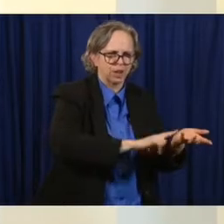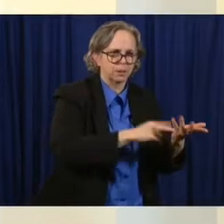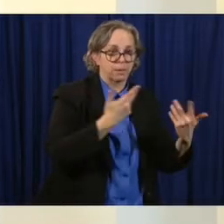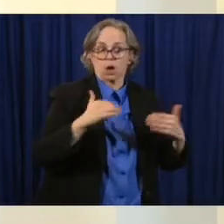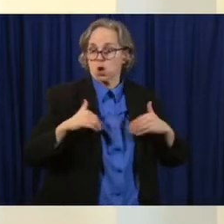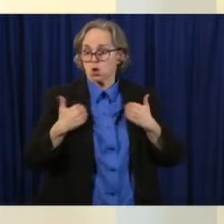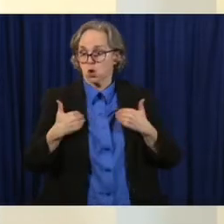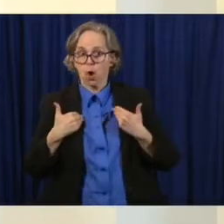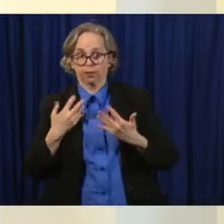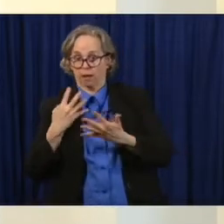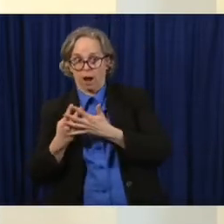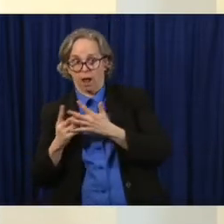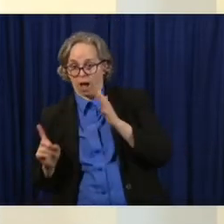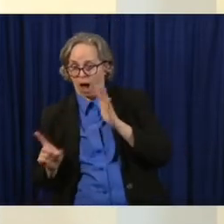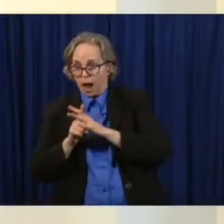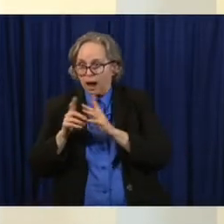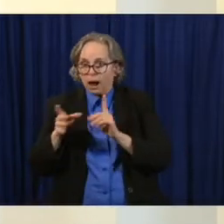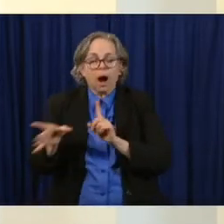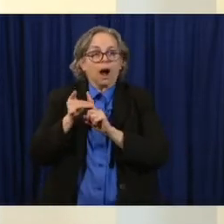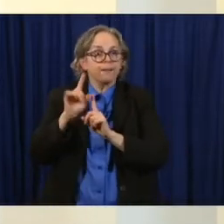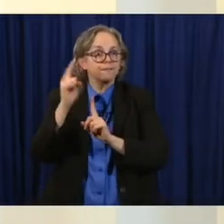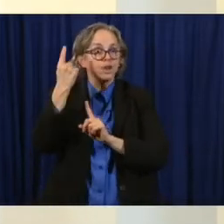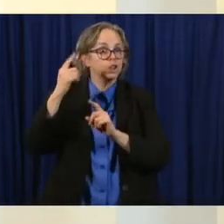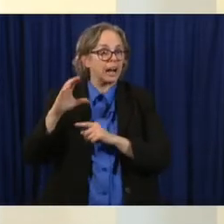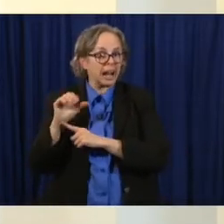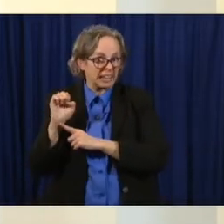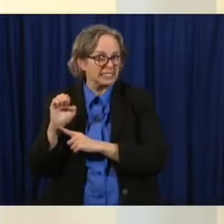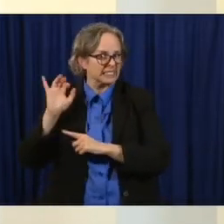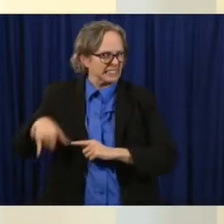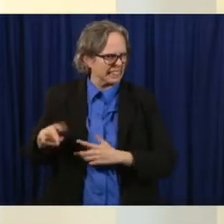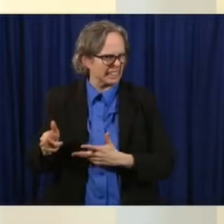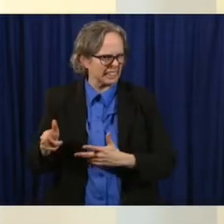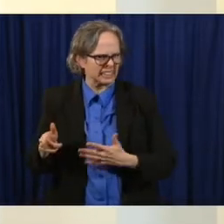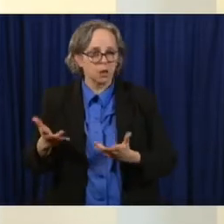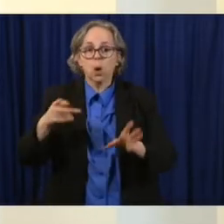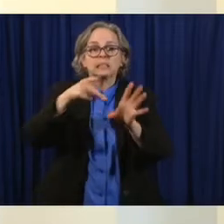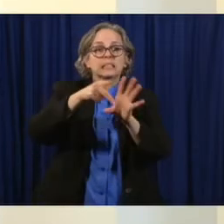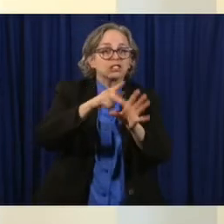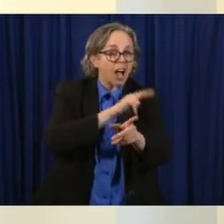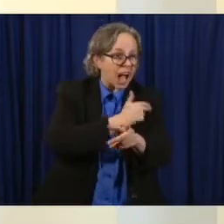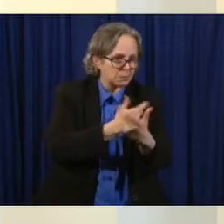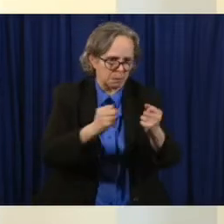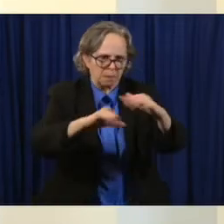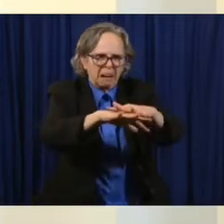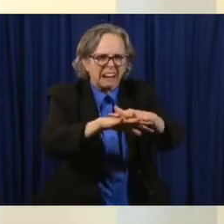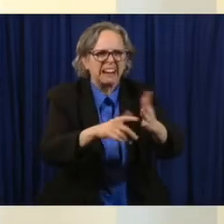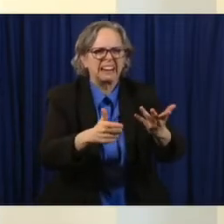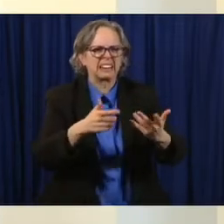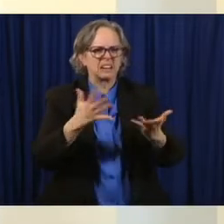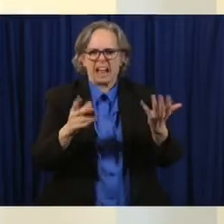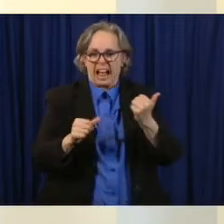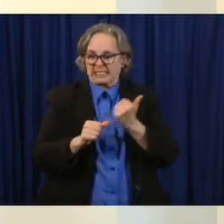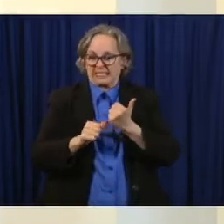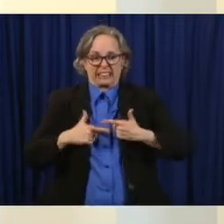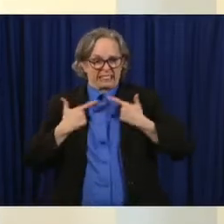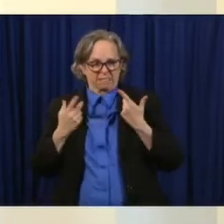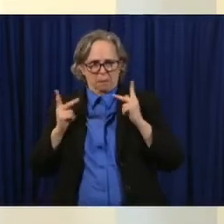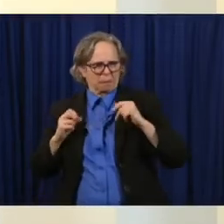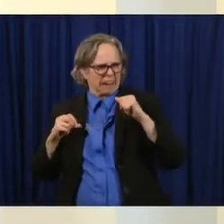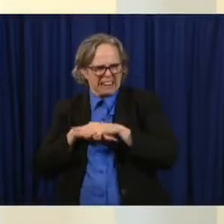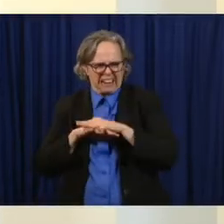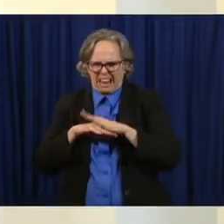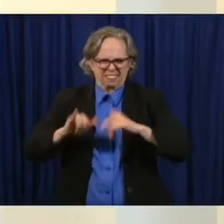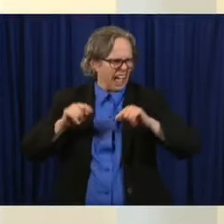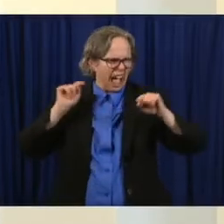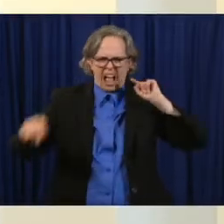prison. We are looking around at psychiatric hospitals, assisted living, any place that people